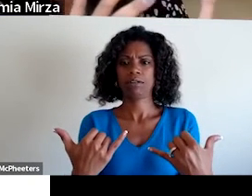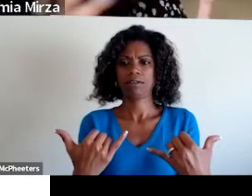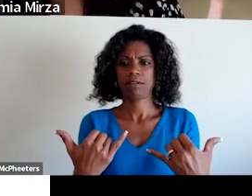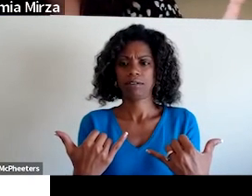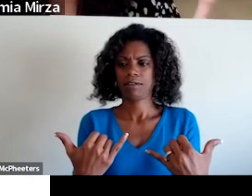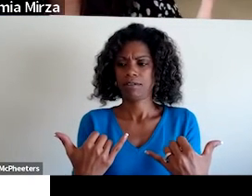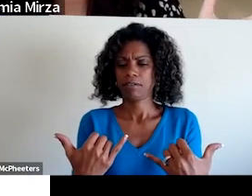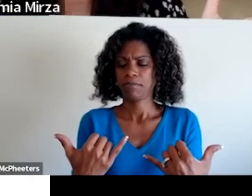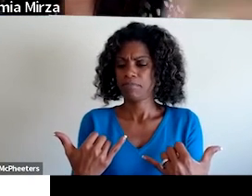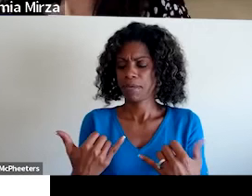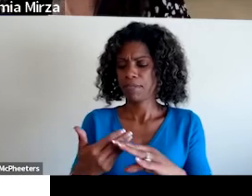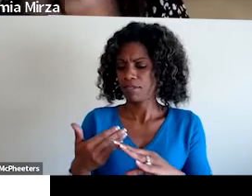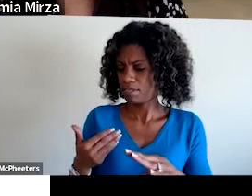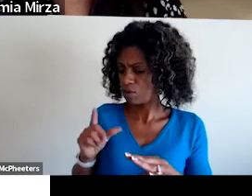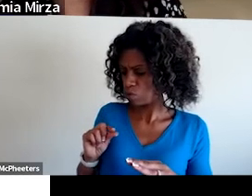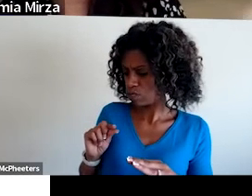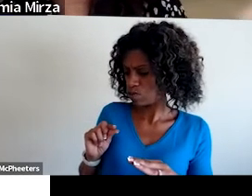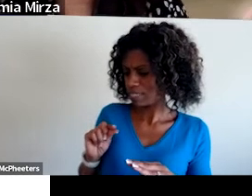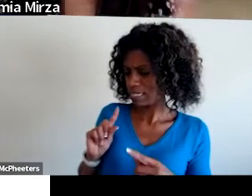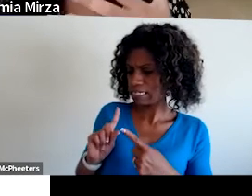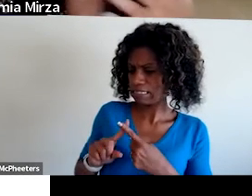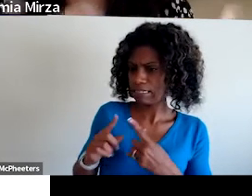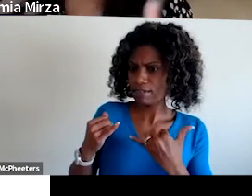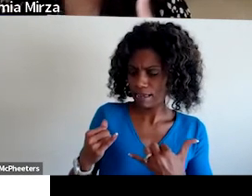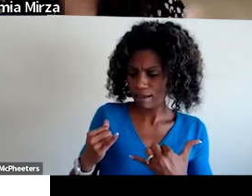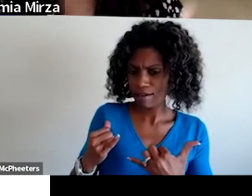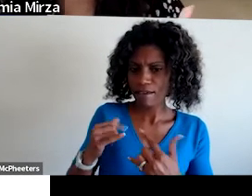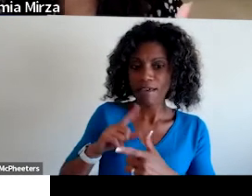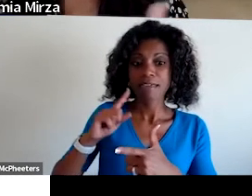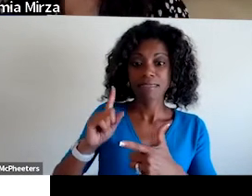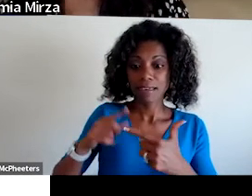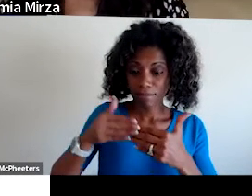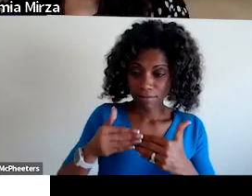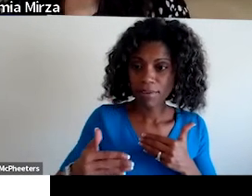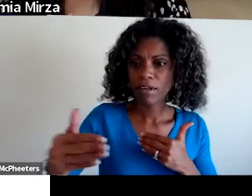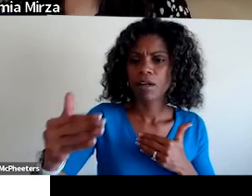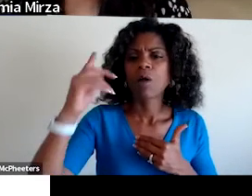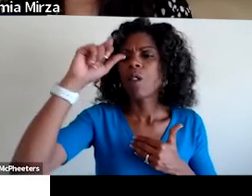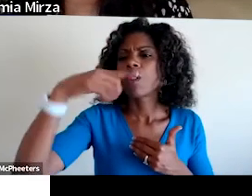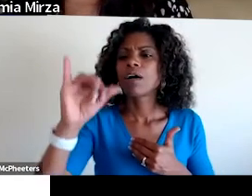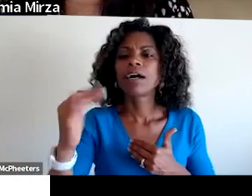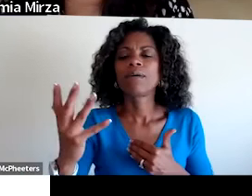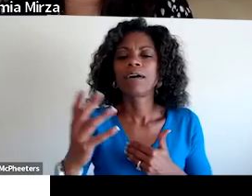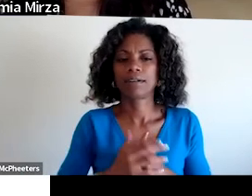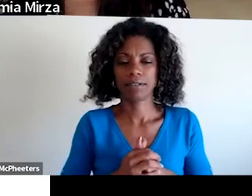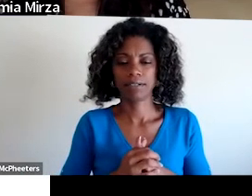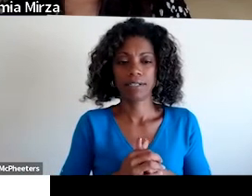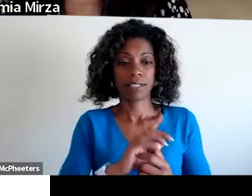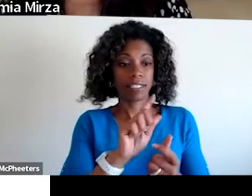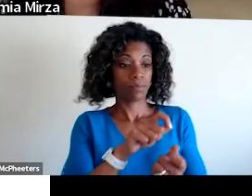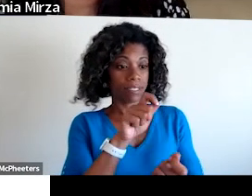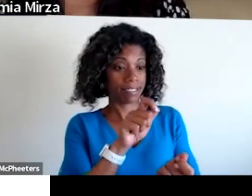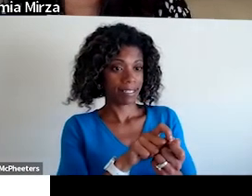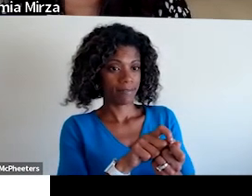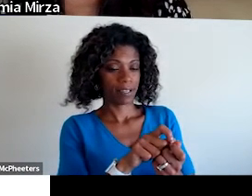2020 until now, and then how we want it to evolve, what we want it to look like in the future. Specifically, we're going to cover how